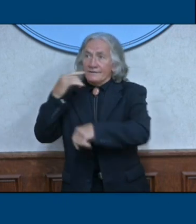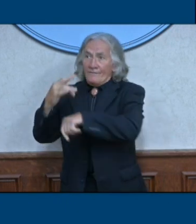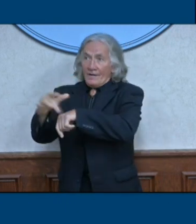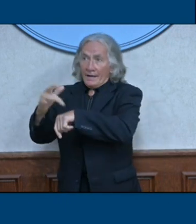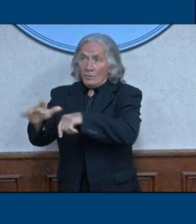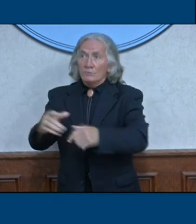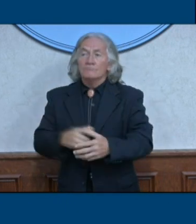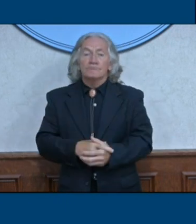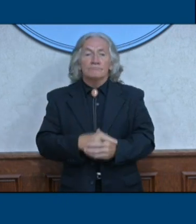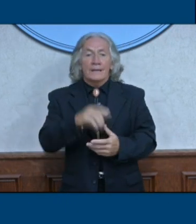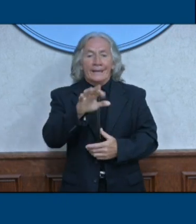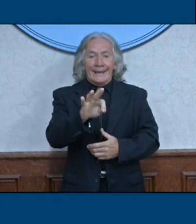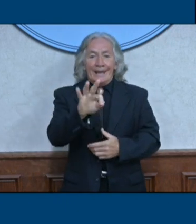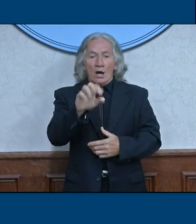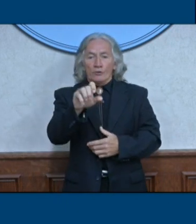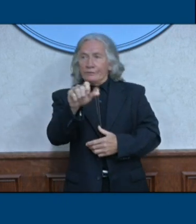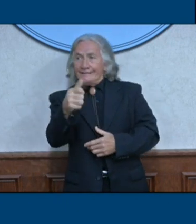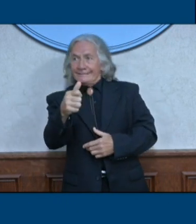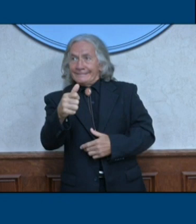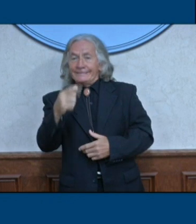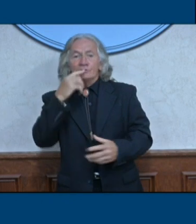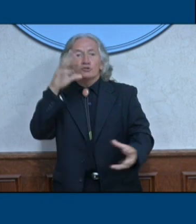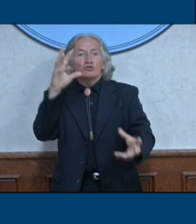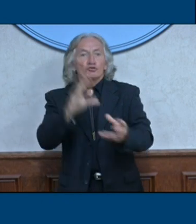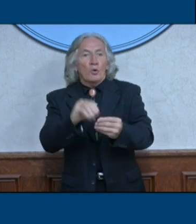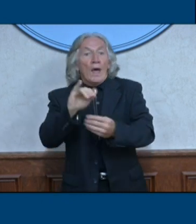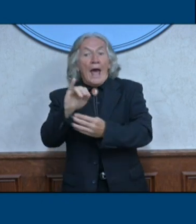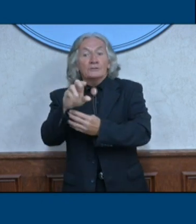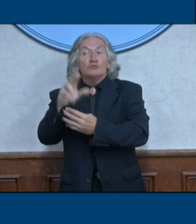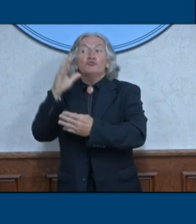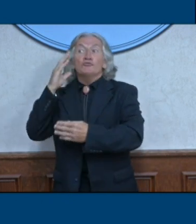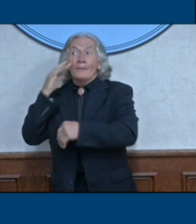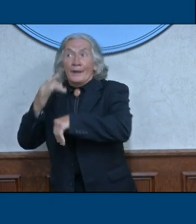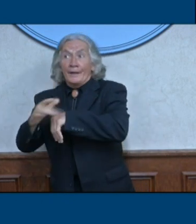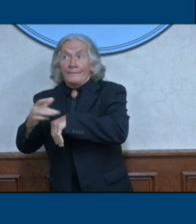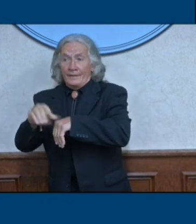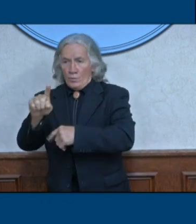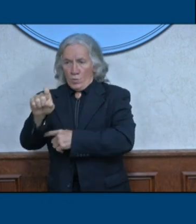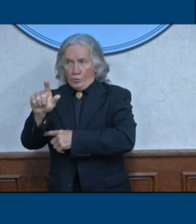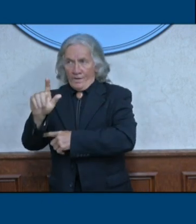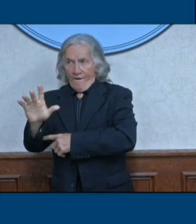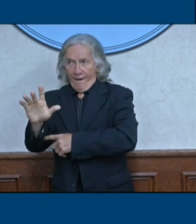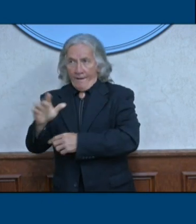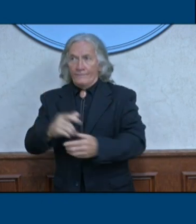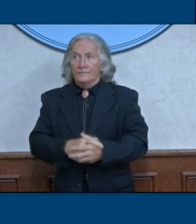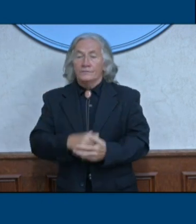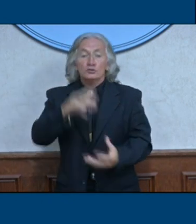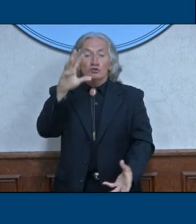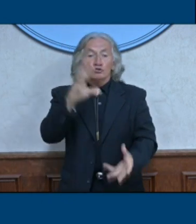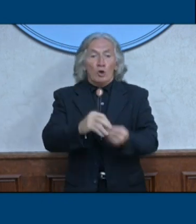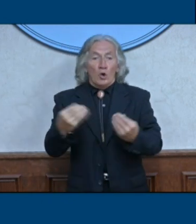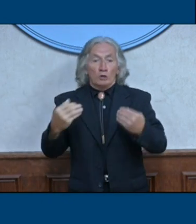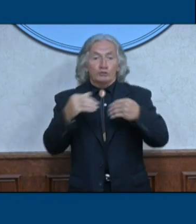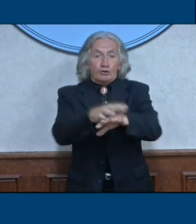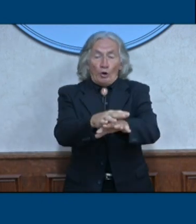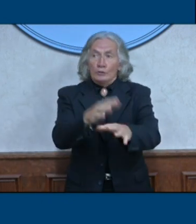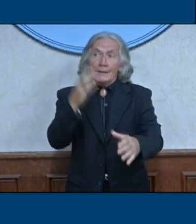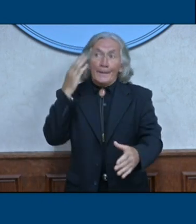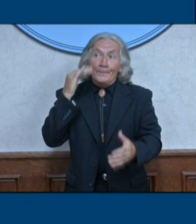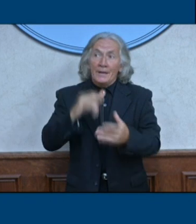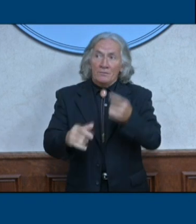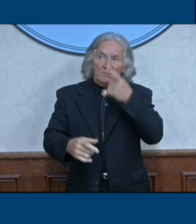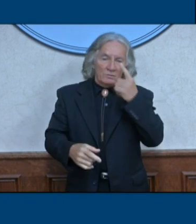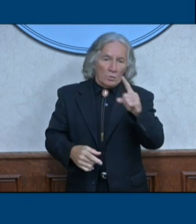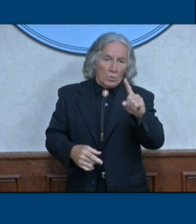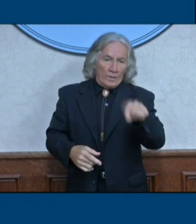of those being available, about 910. Their total ICU beds available is 125. Total surge beds